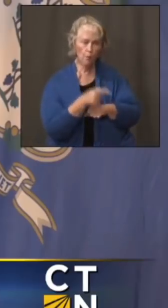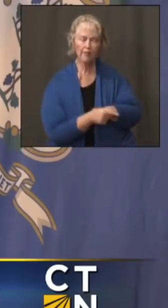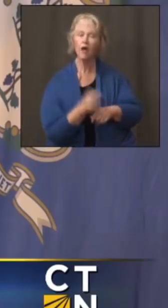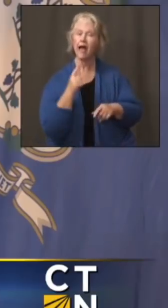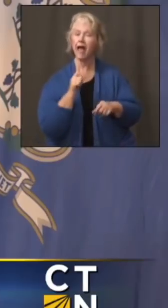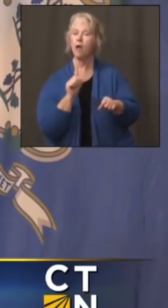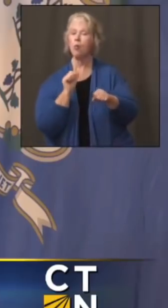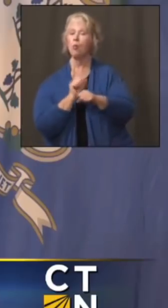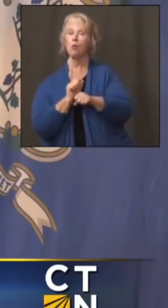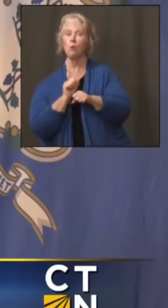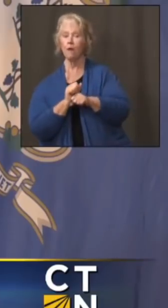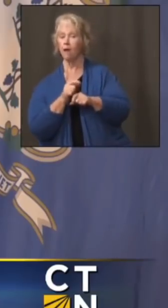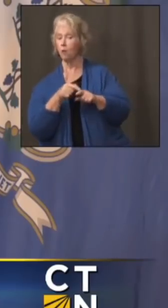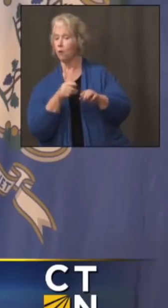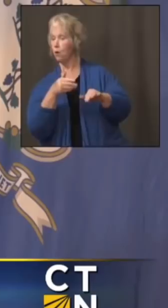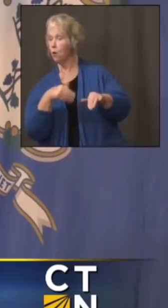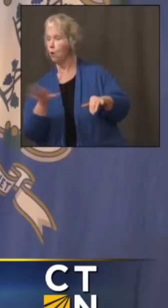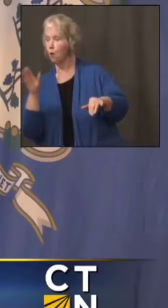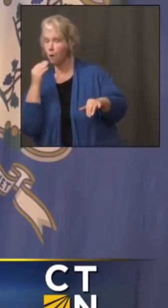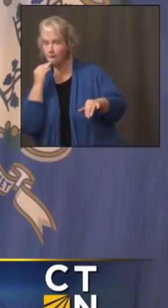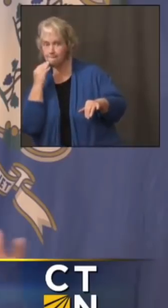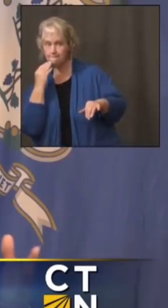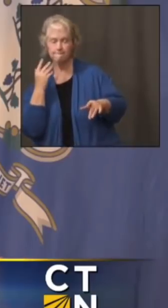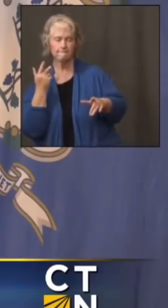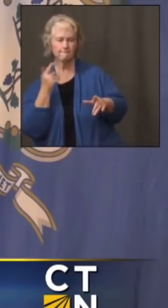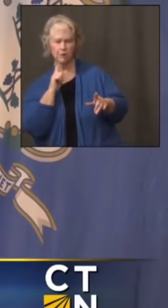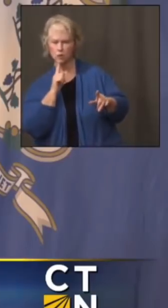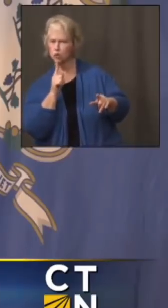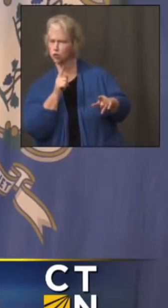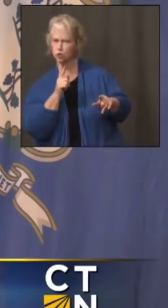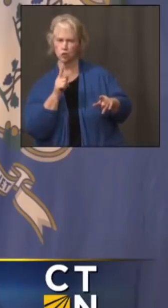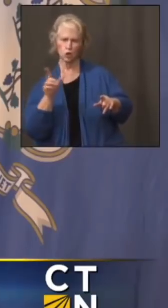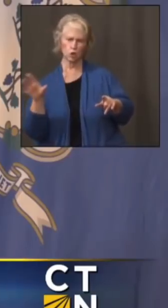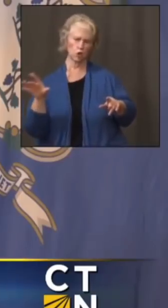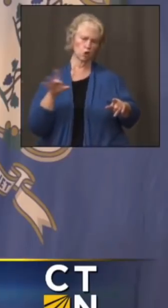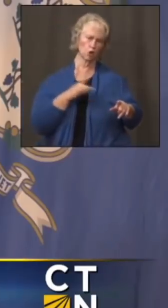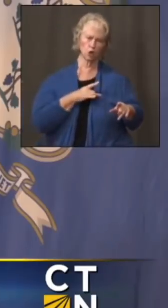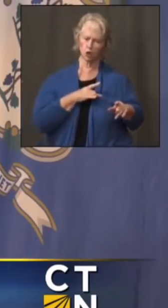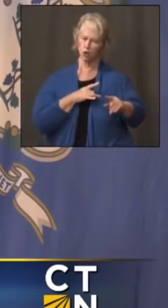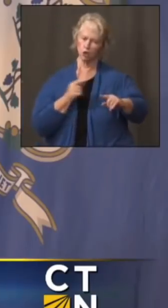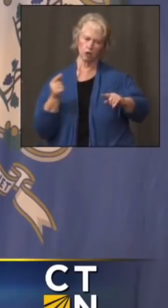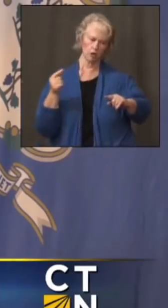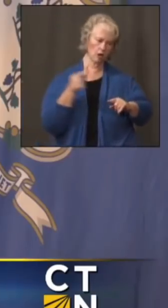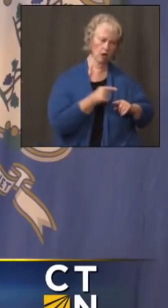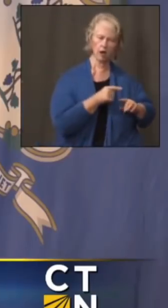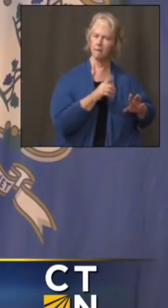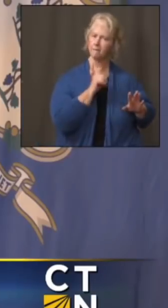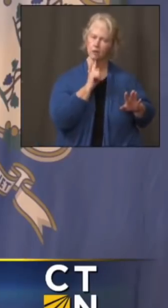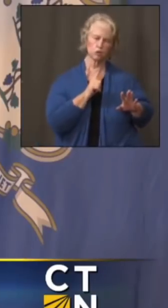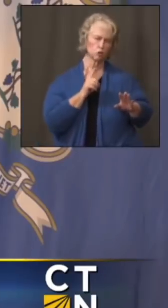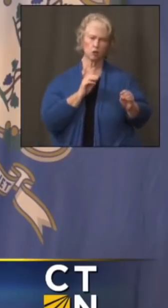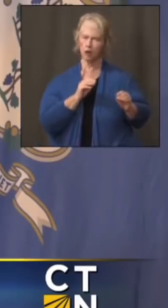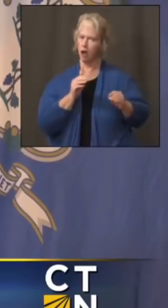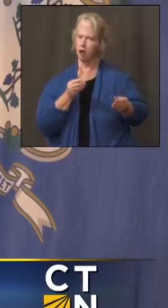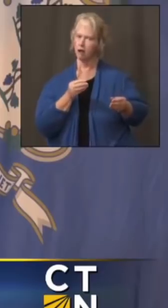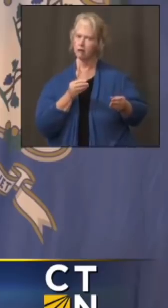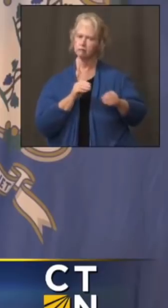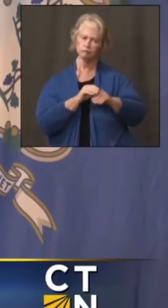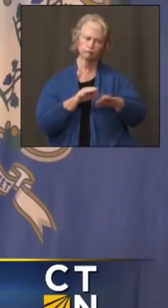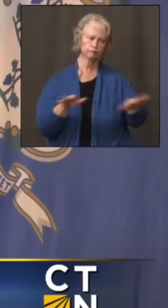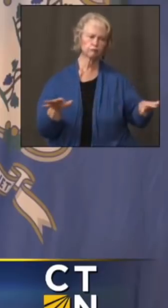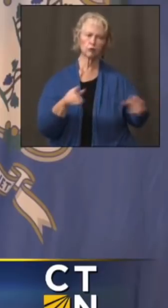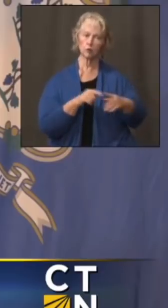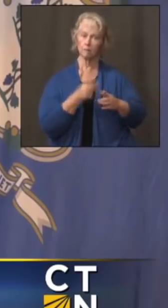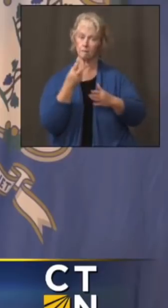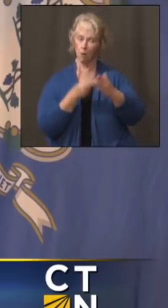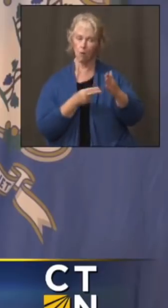employees if they go home as well, just to make sure nothing's coming from the community back into Foxwoods or Mohegan